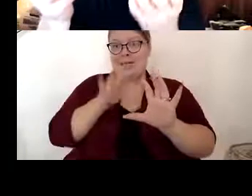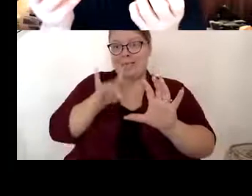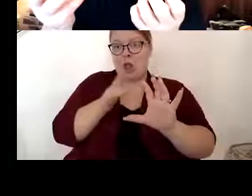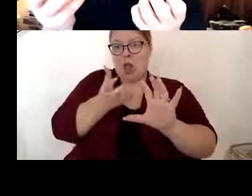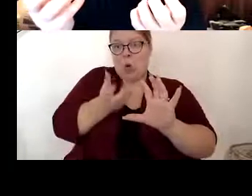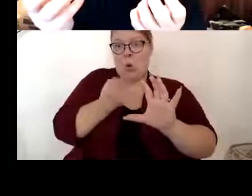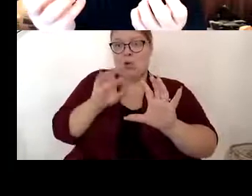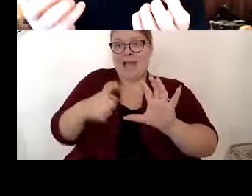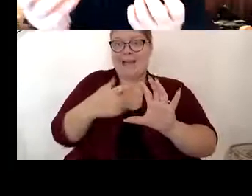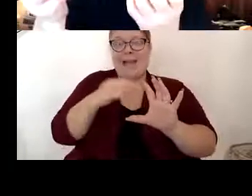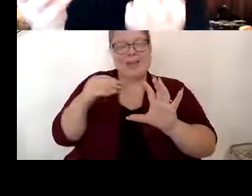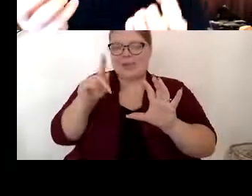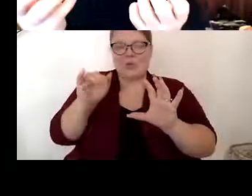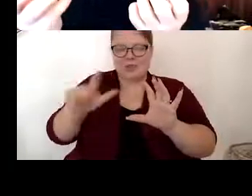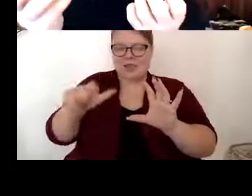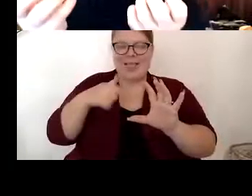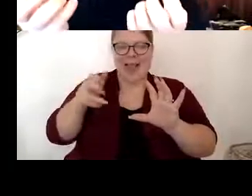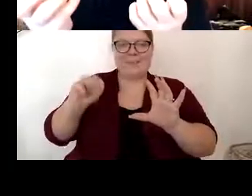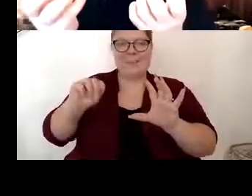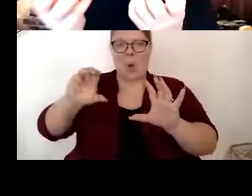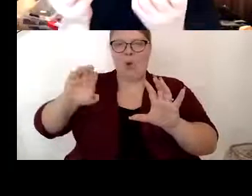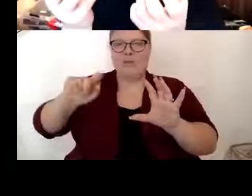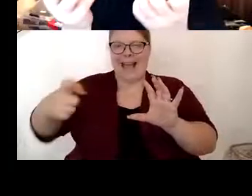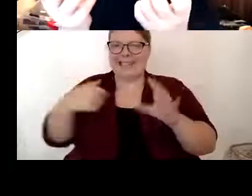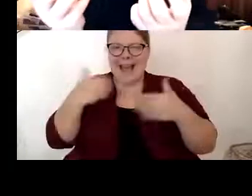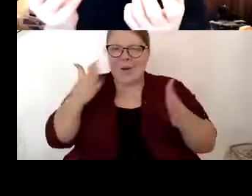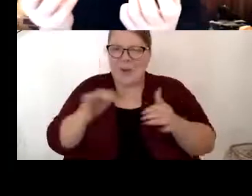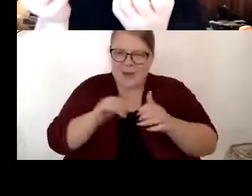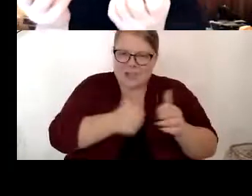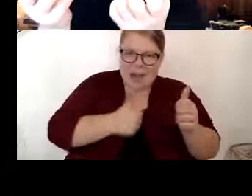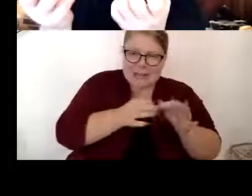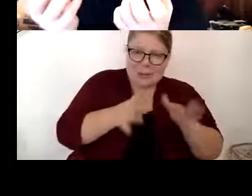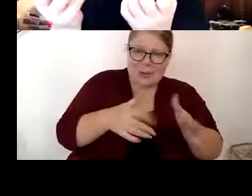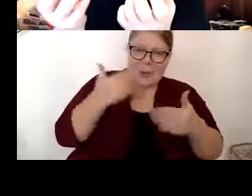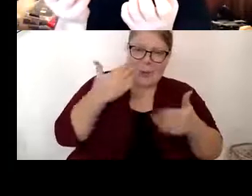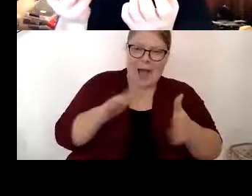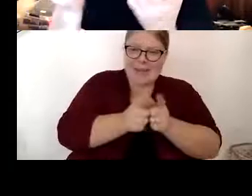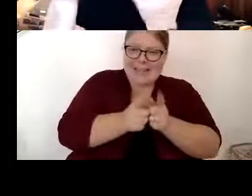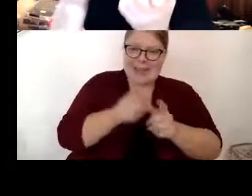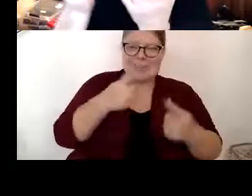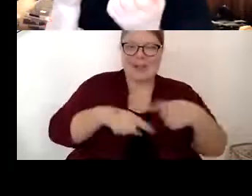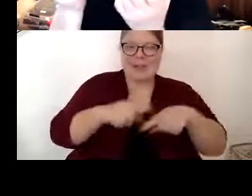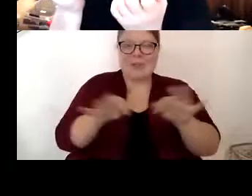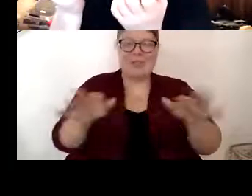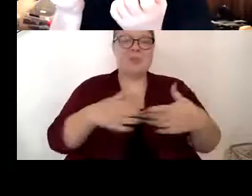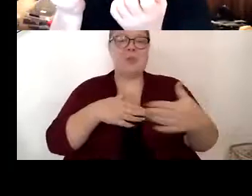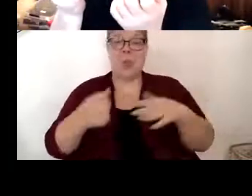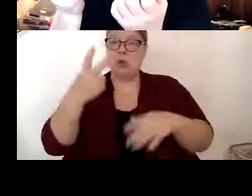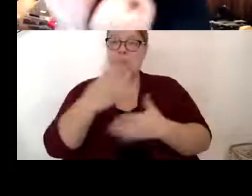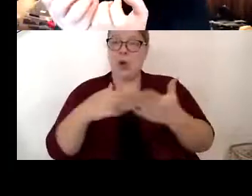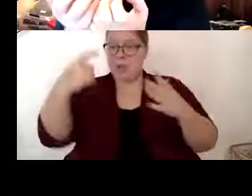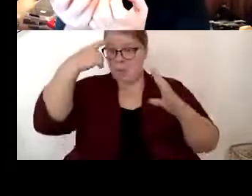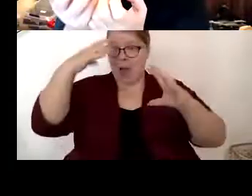cortex. Sorry, Tiffany. I don't even know how you would translate those things in sign language, but those 2 particular parts of the brain